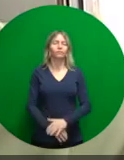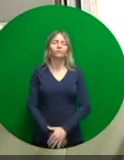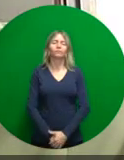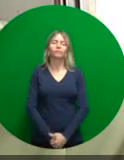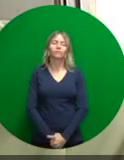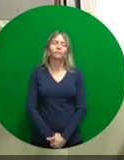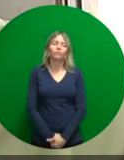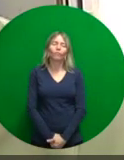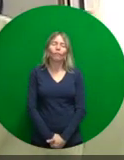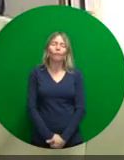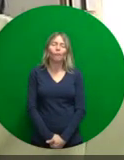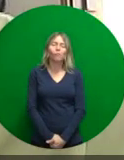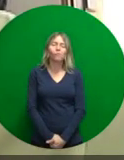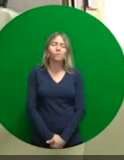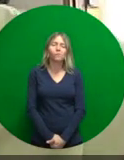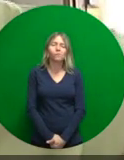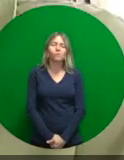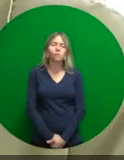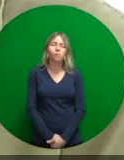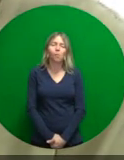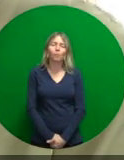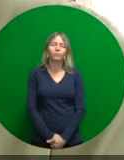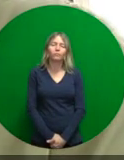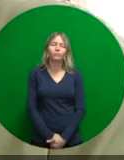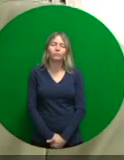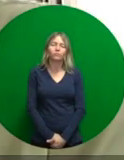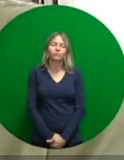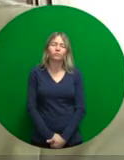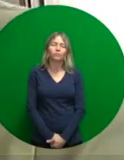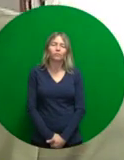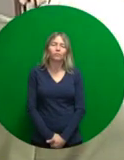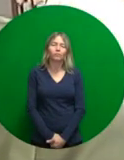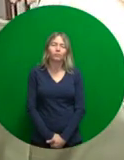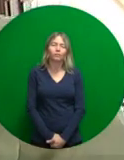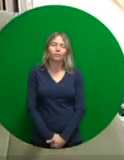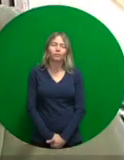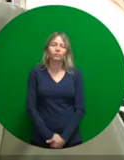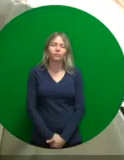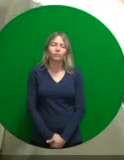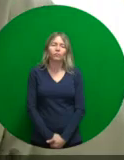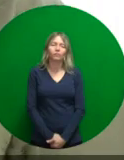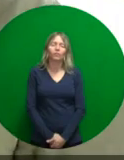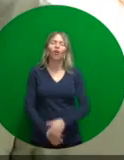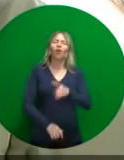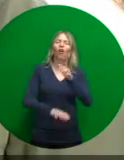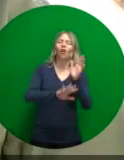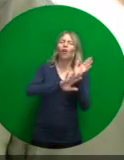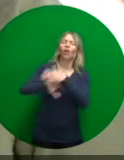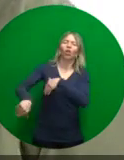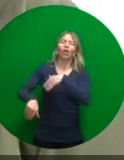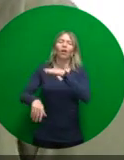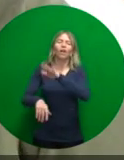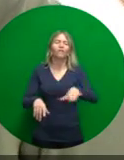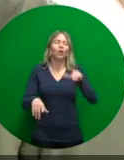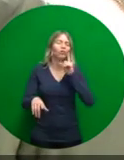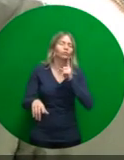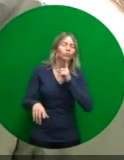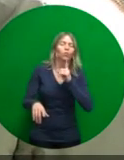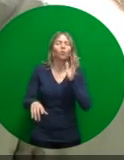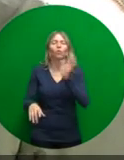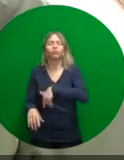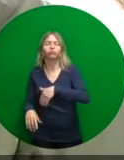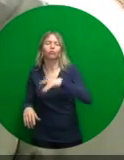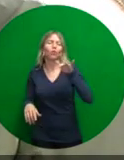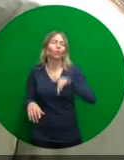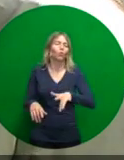deaf, and if you have children who are hearing, they would like to see that